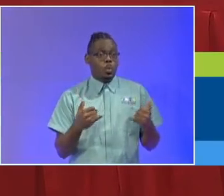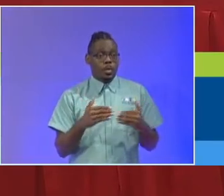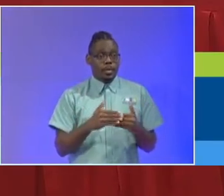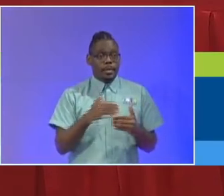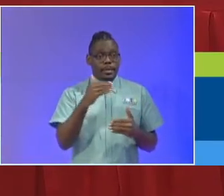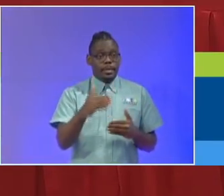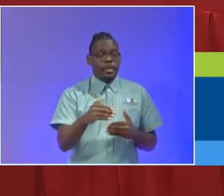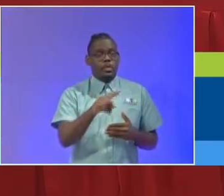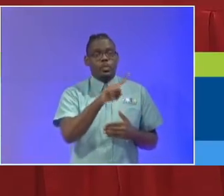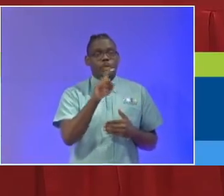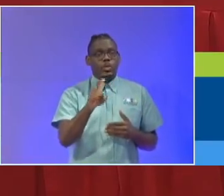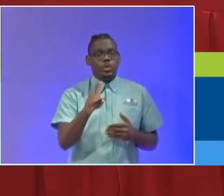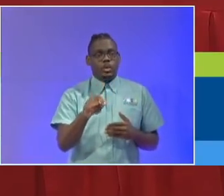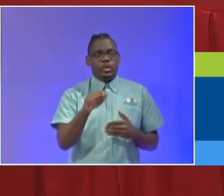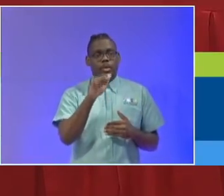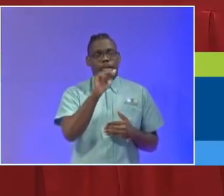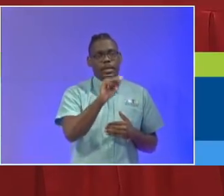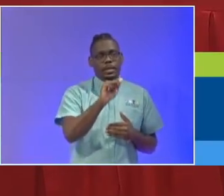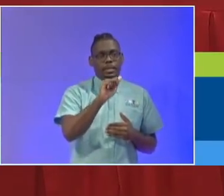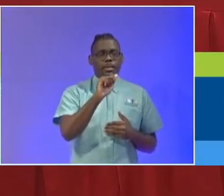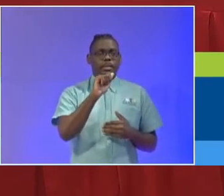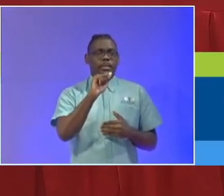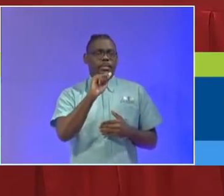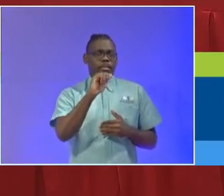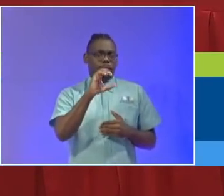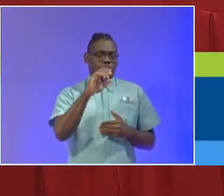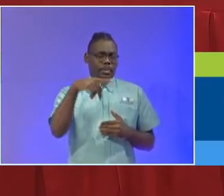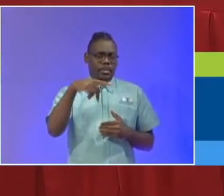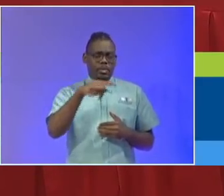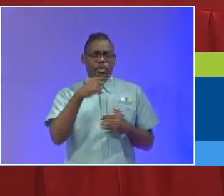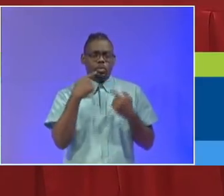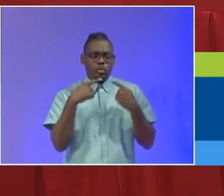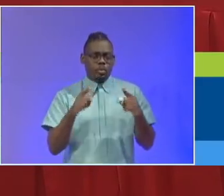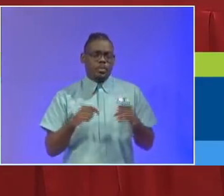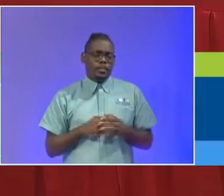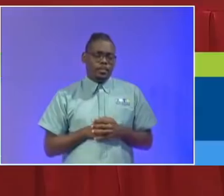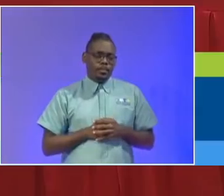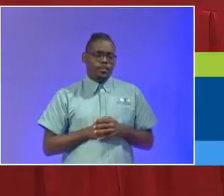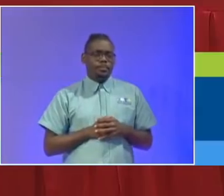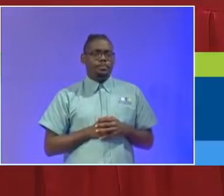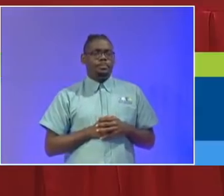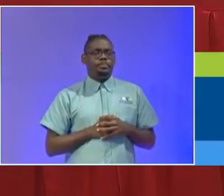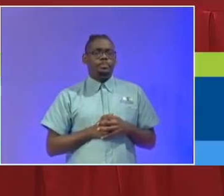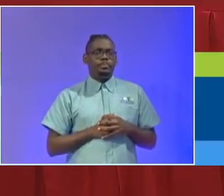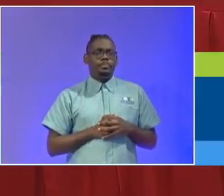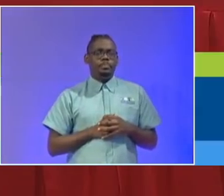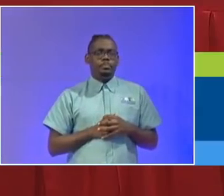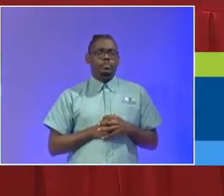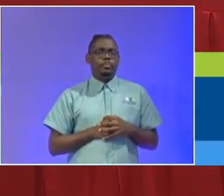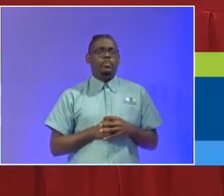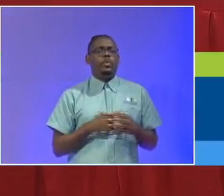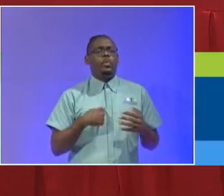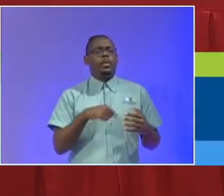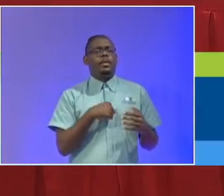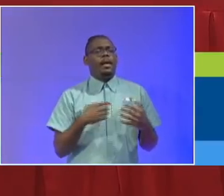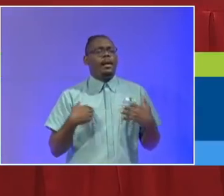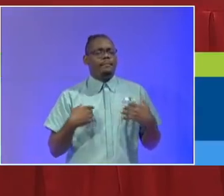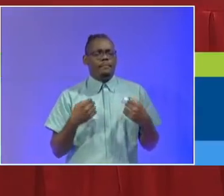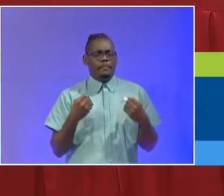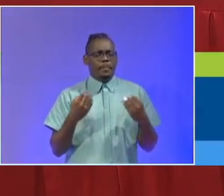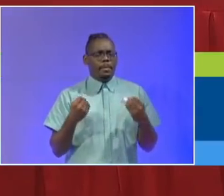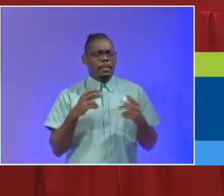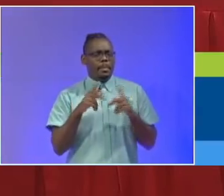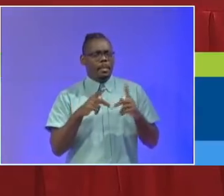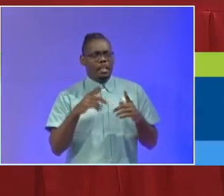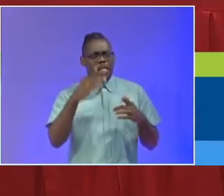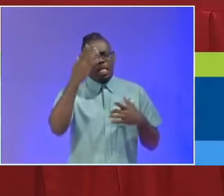Hi again. A follow-up question to the Minister. We have reports that persons very ill are going to pharmacies to get medication.